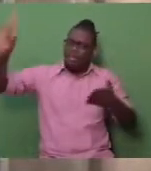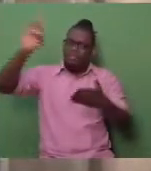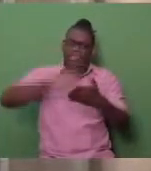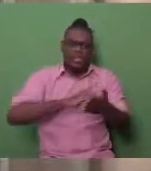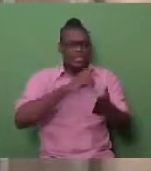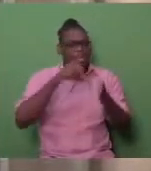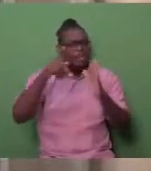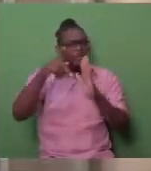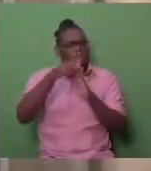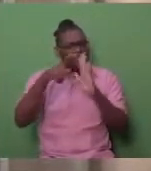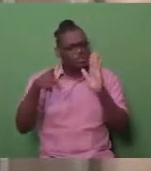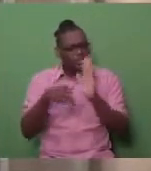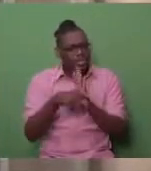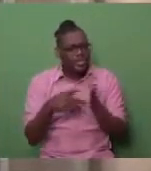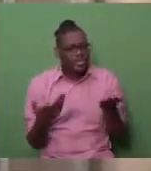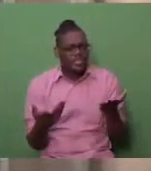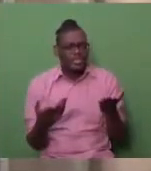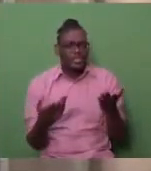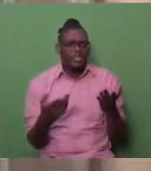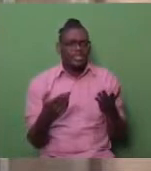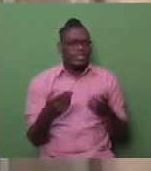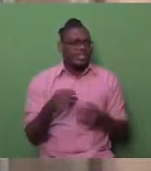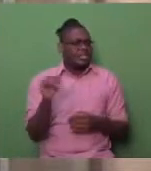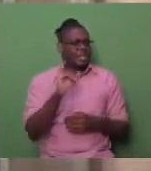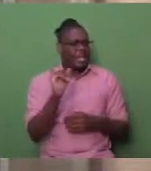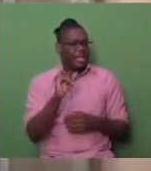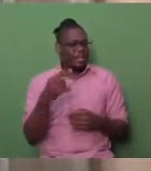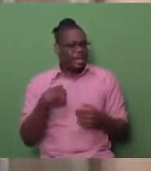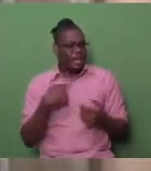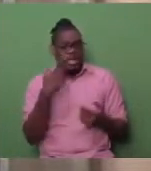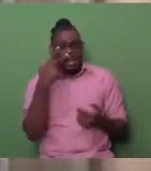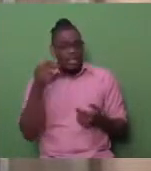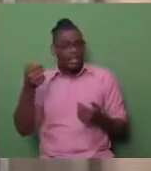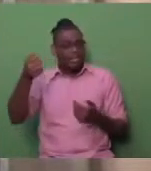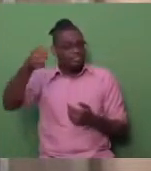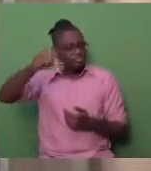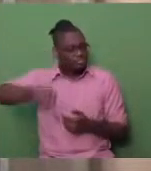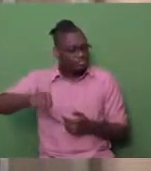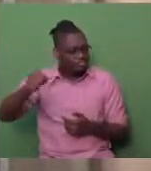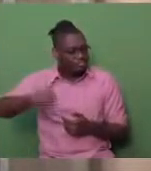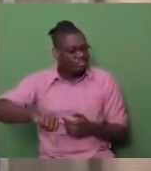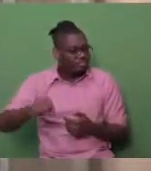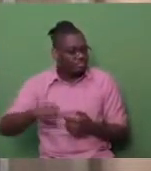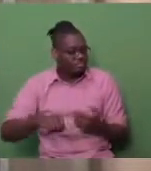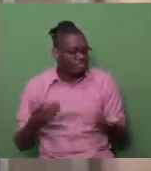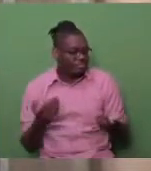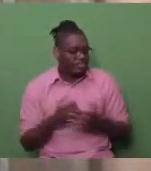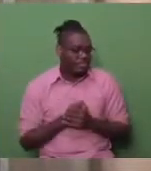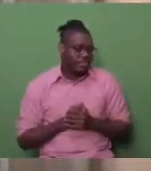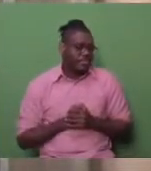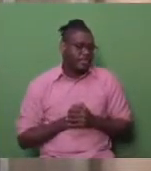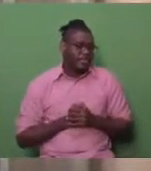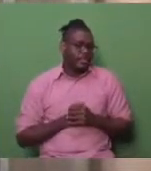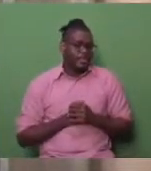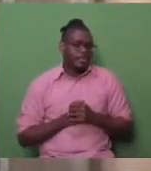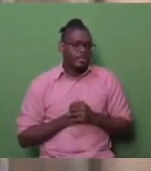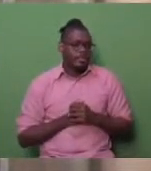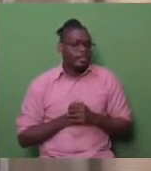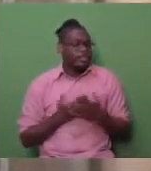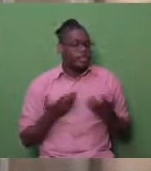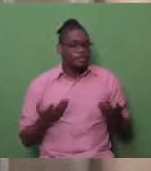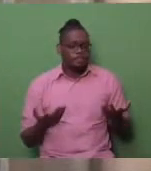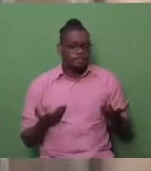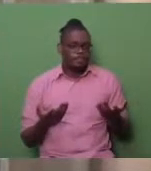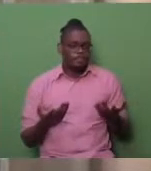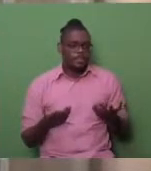Instead of increasing the capacity of WASA's infrastructure, we have, wow, thank